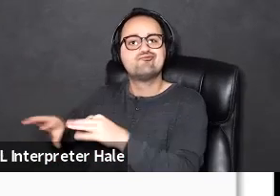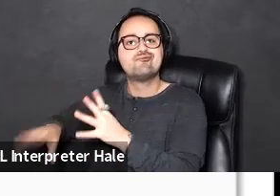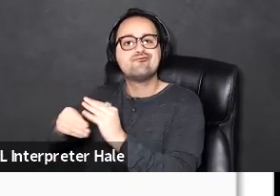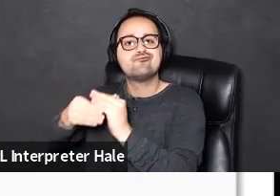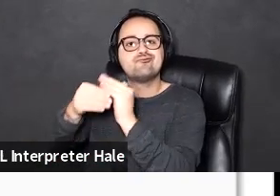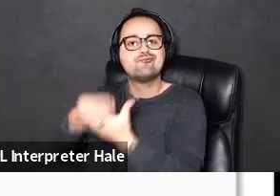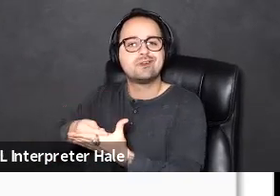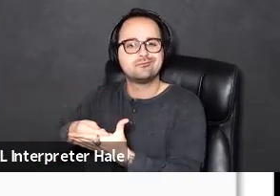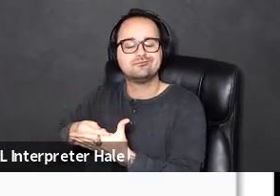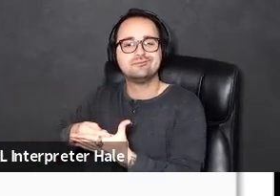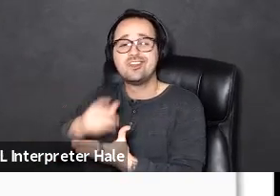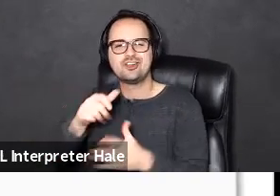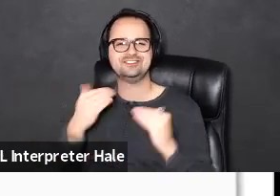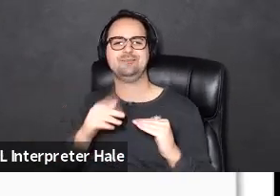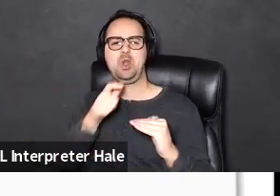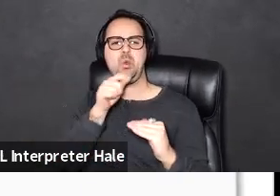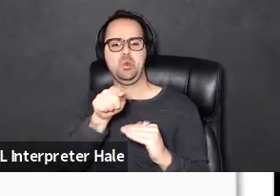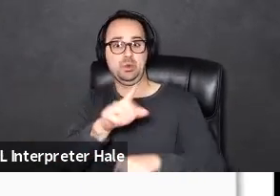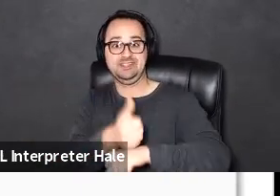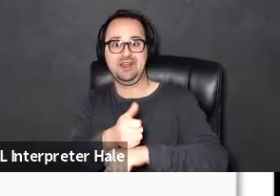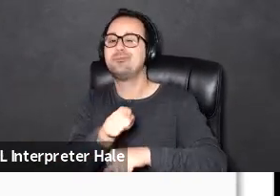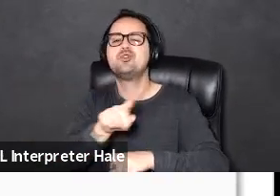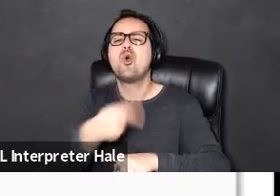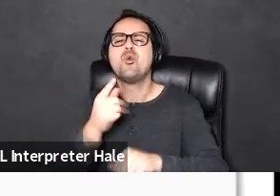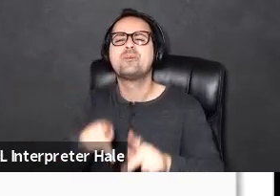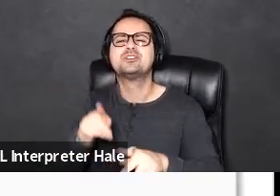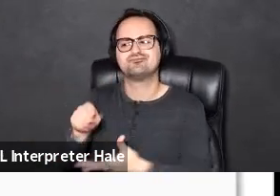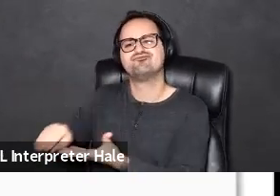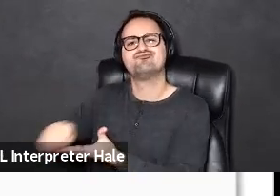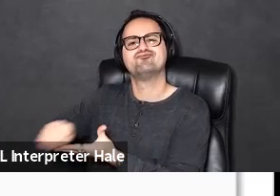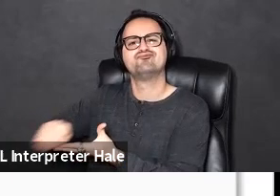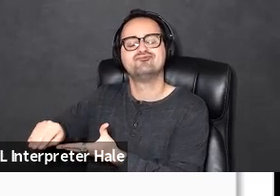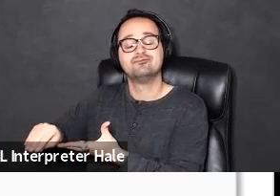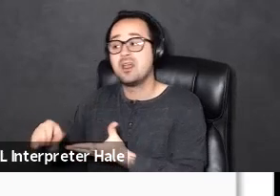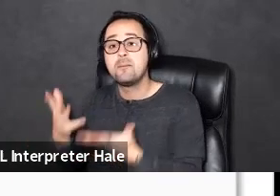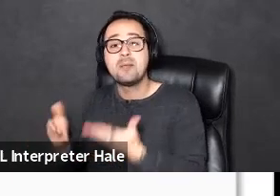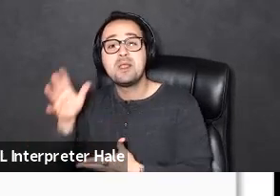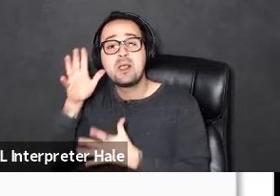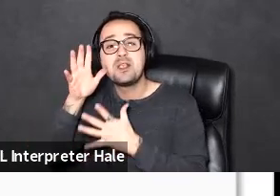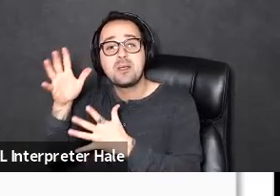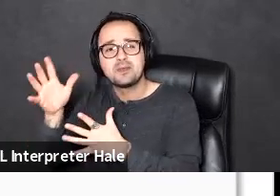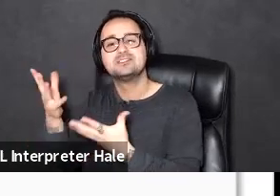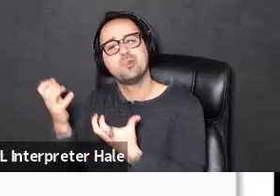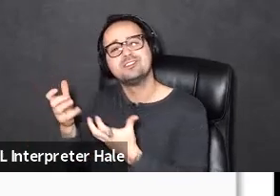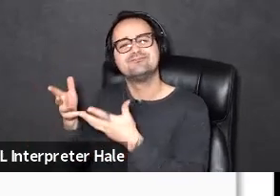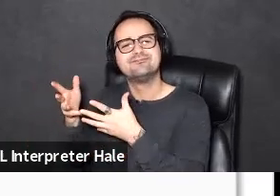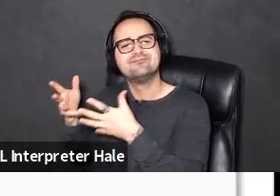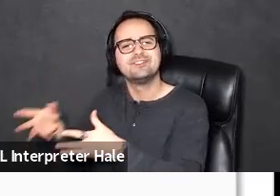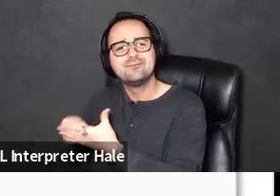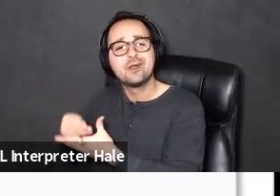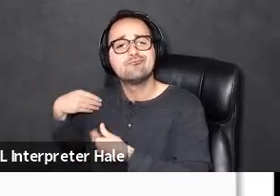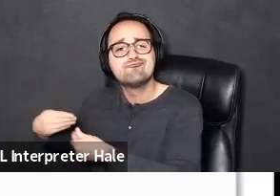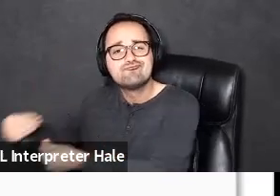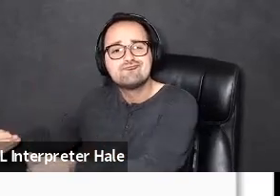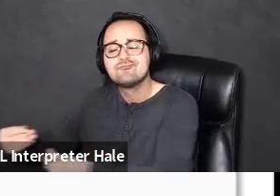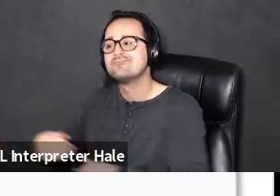It's not limited to just who set it up. So if there's, you know, grandparents who want to gift money or leave an inheritance or do something like that,